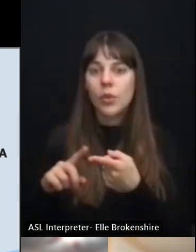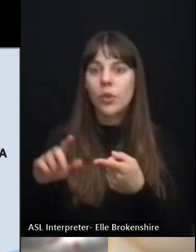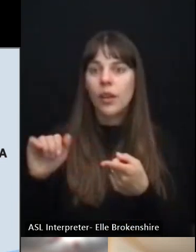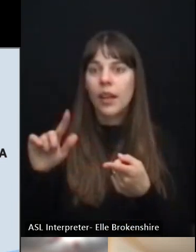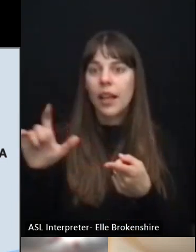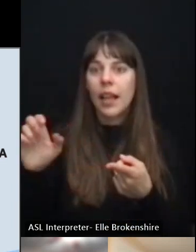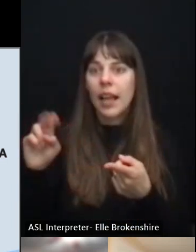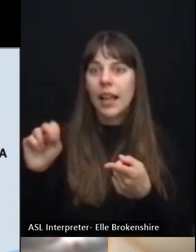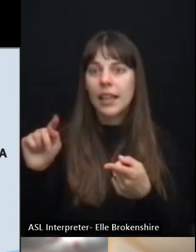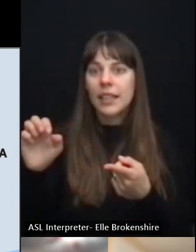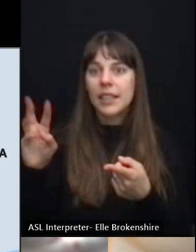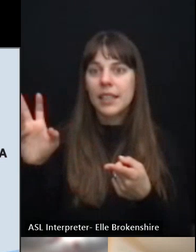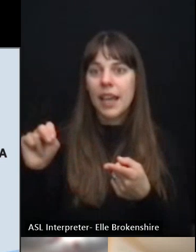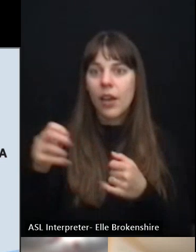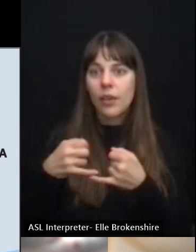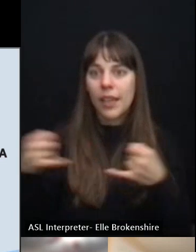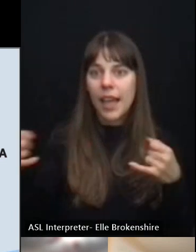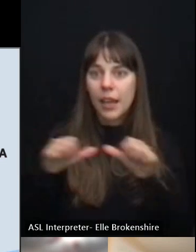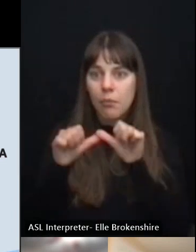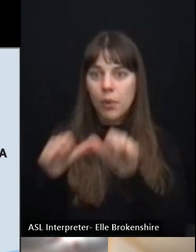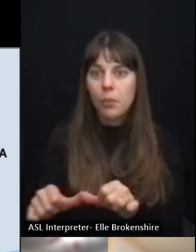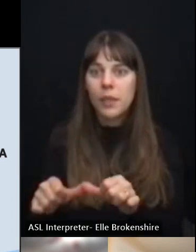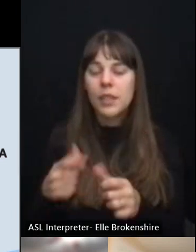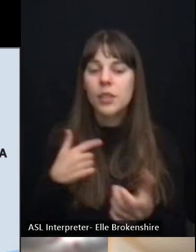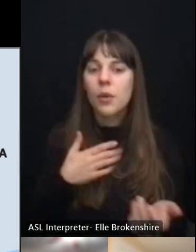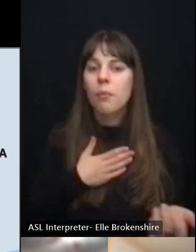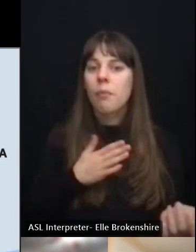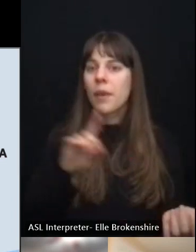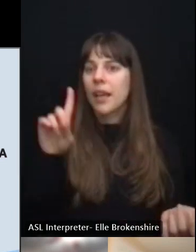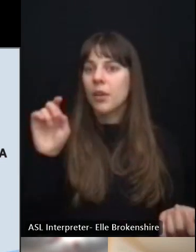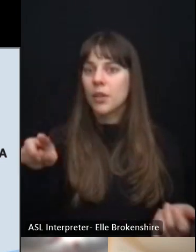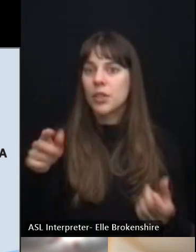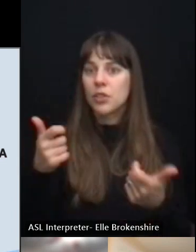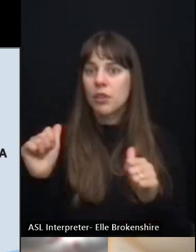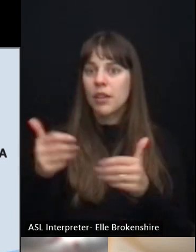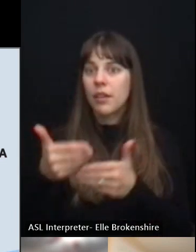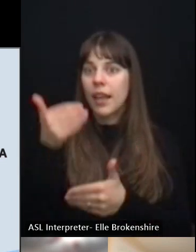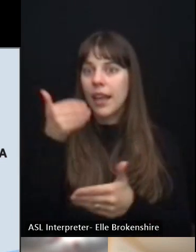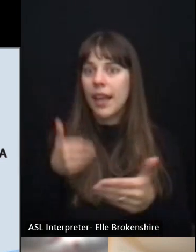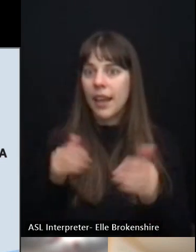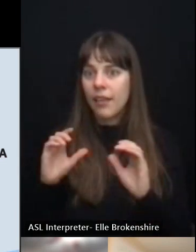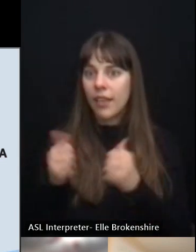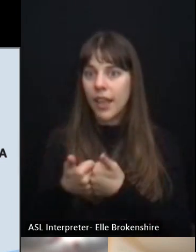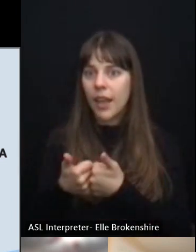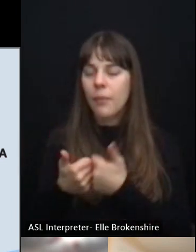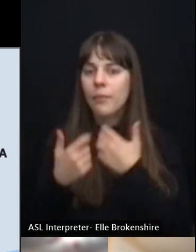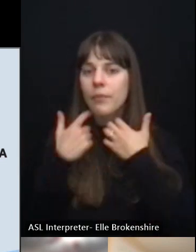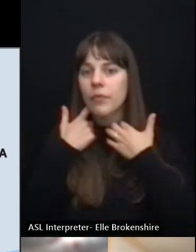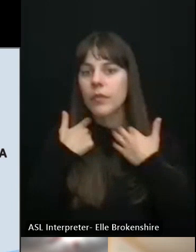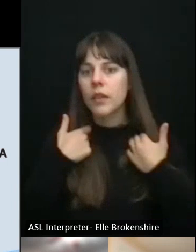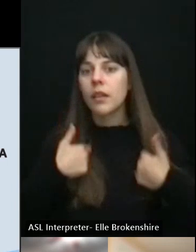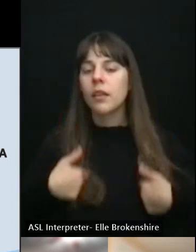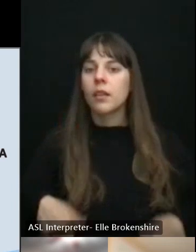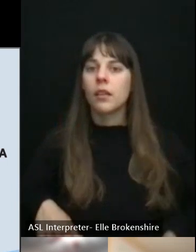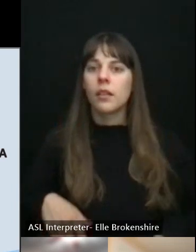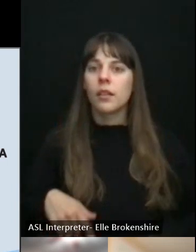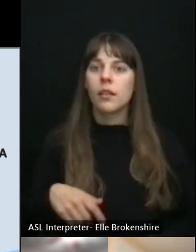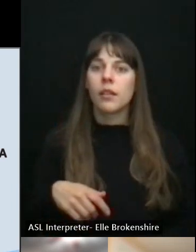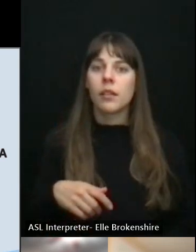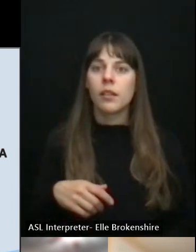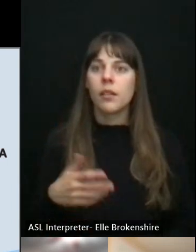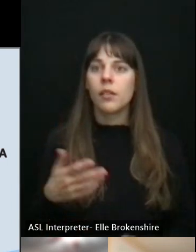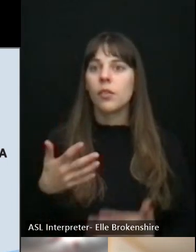line permanently. So my question is just trying to get ahead of the game, and what down the road, whether it's